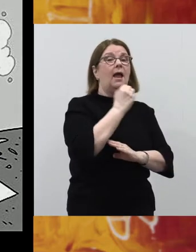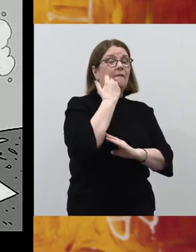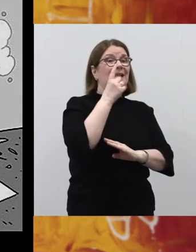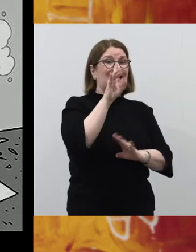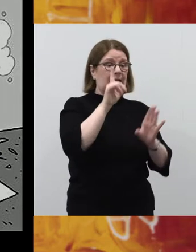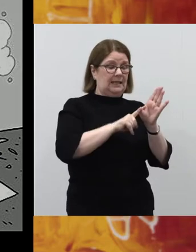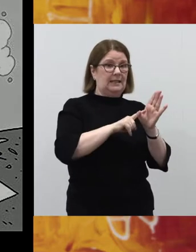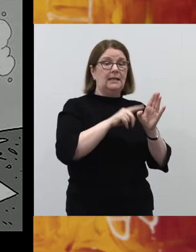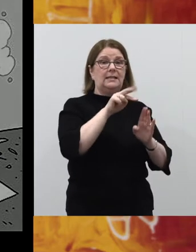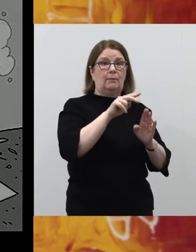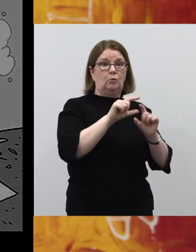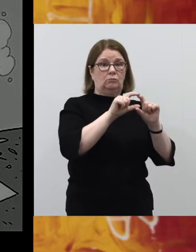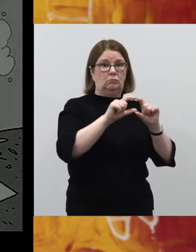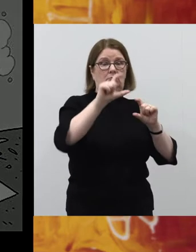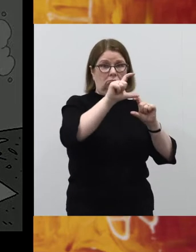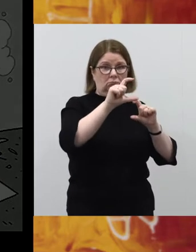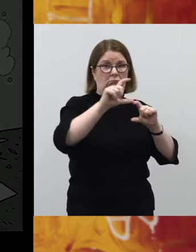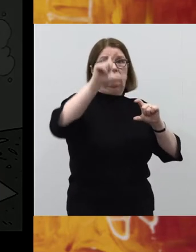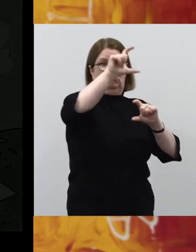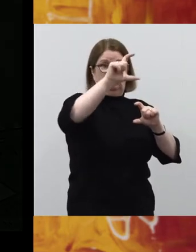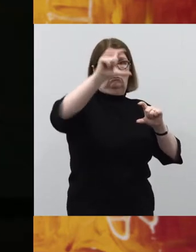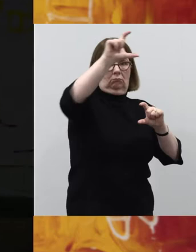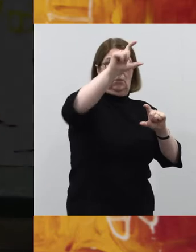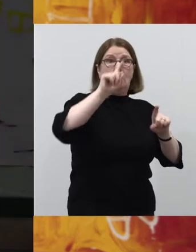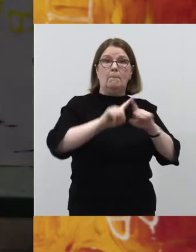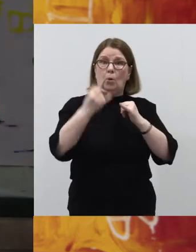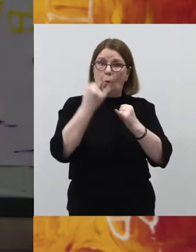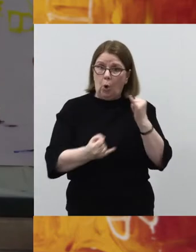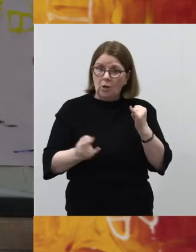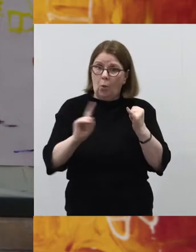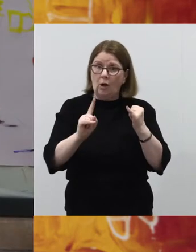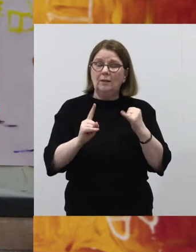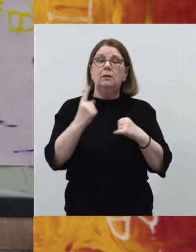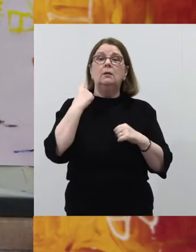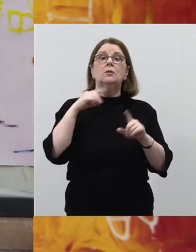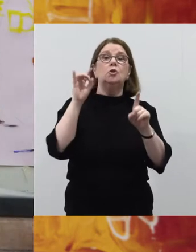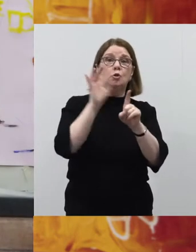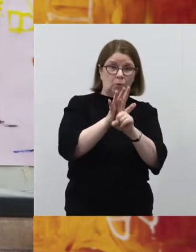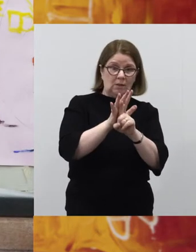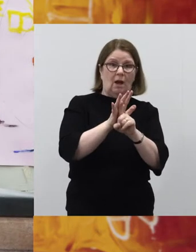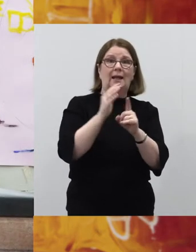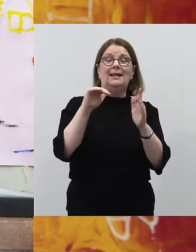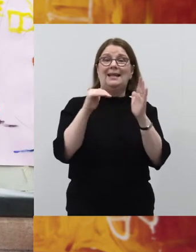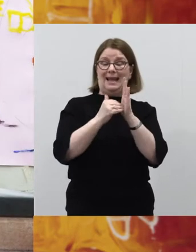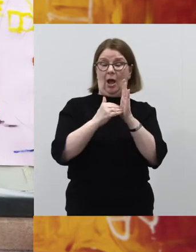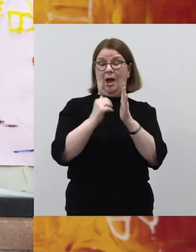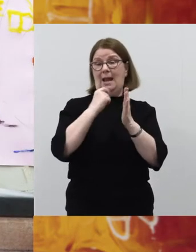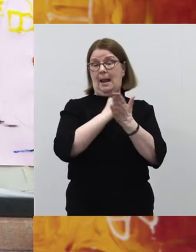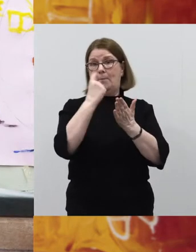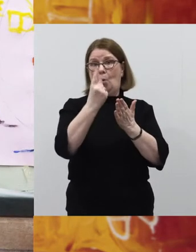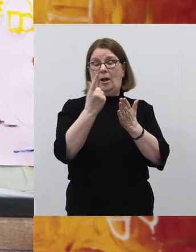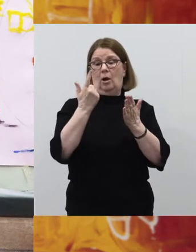So, it is somewhat surprising that we're seeing less engagement with the arts in our upper primary and secondary educational systems.